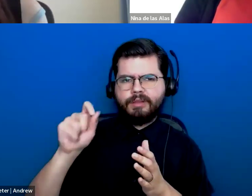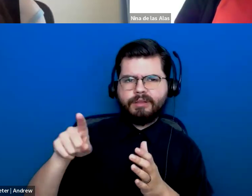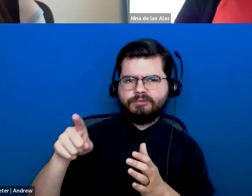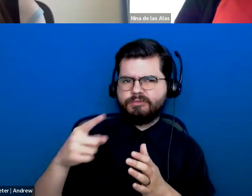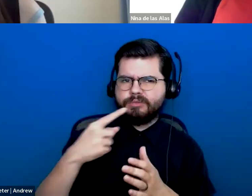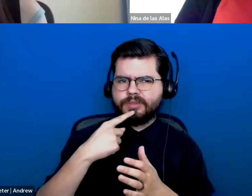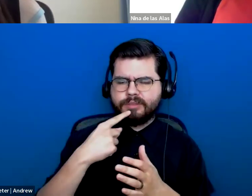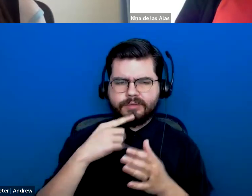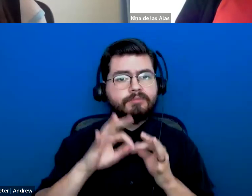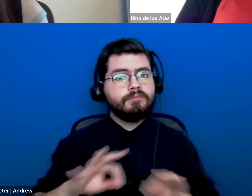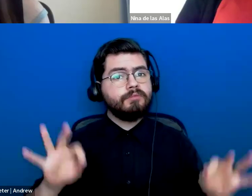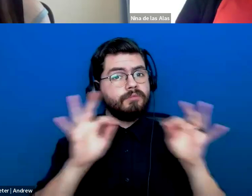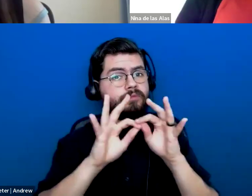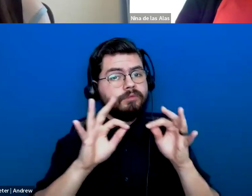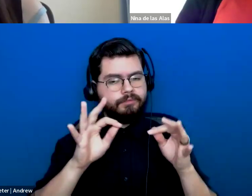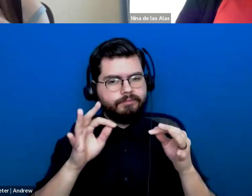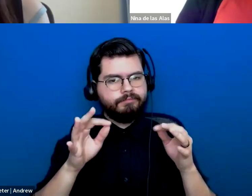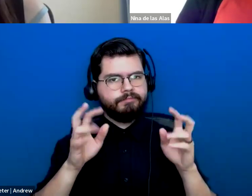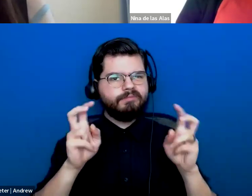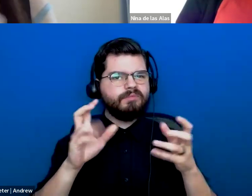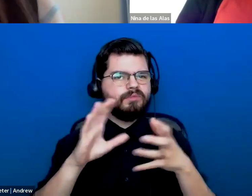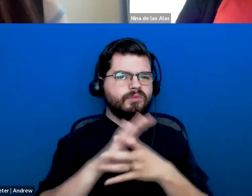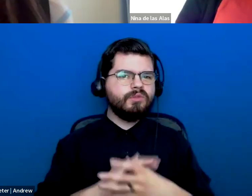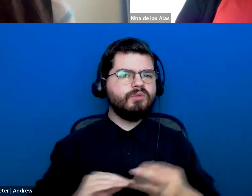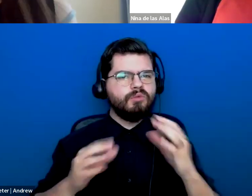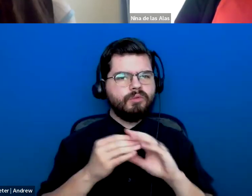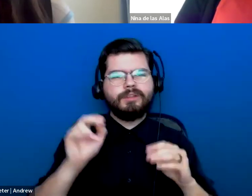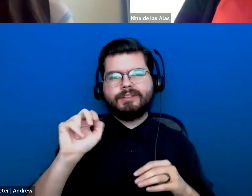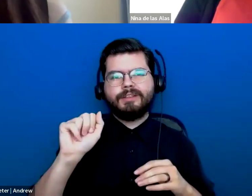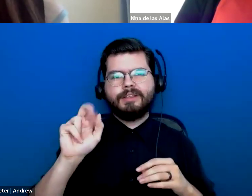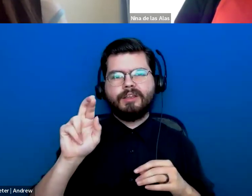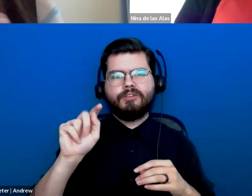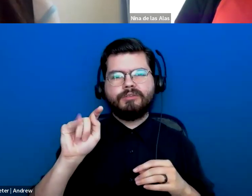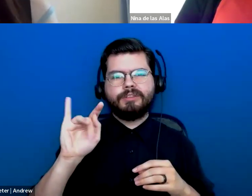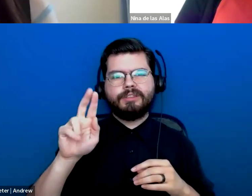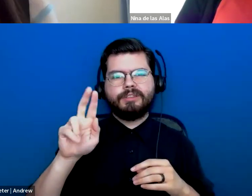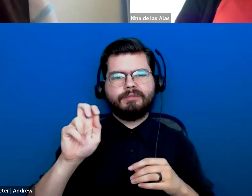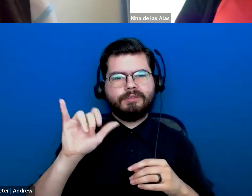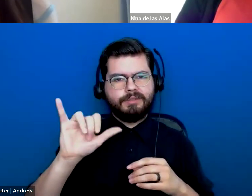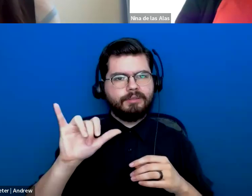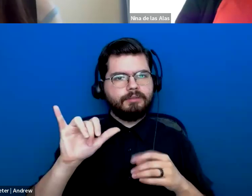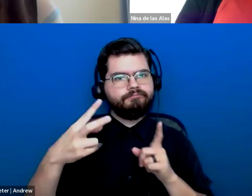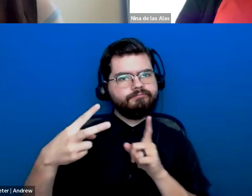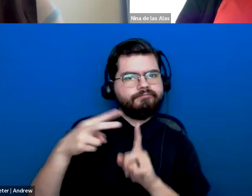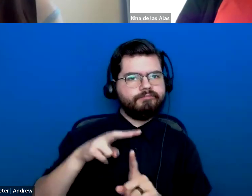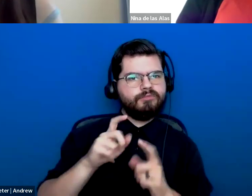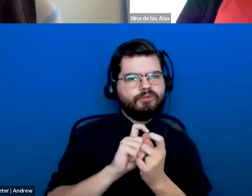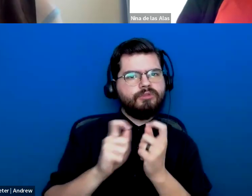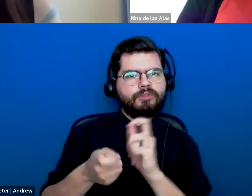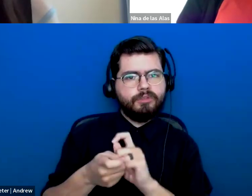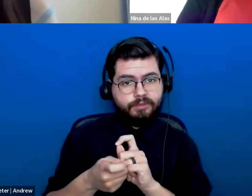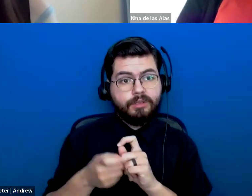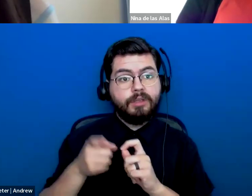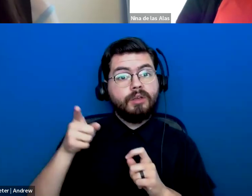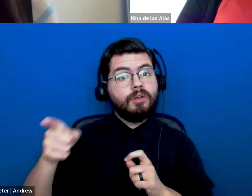the narratives with our students. They always tell students they got in through a real and fair college